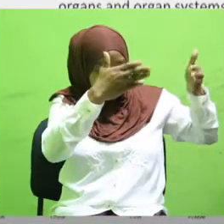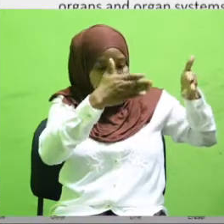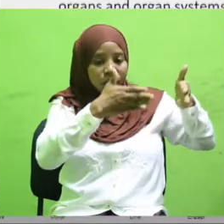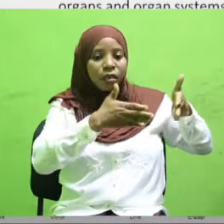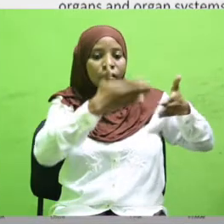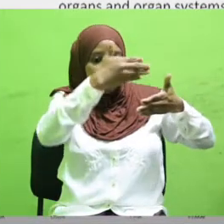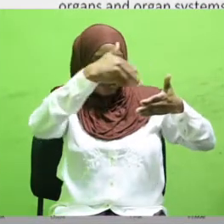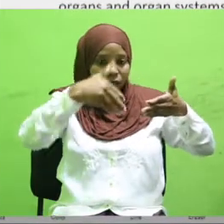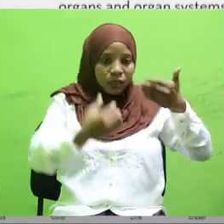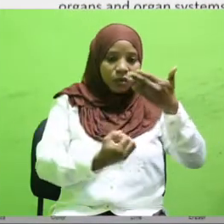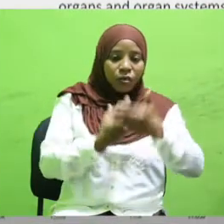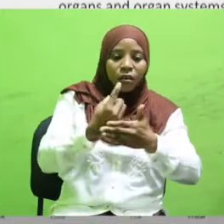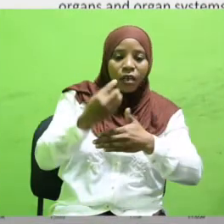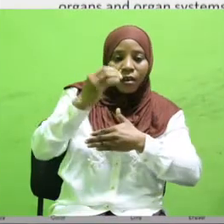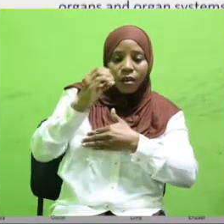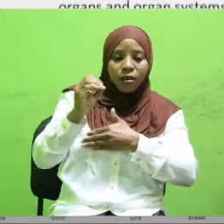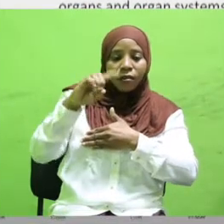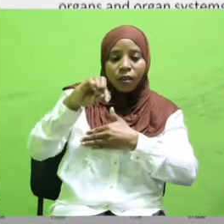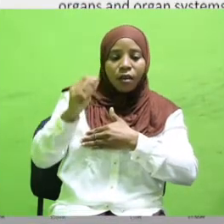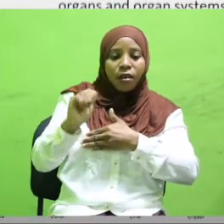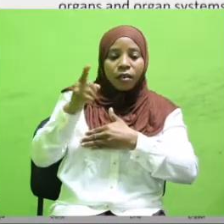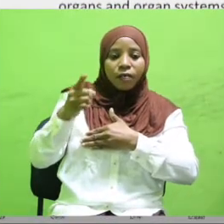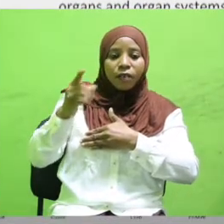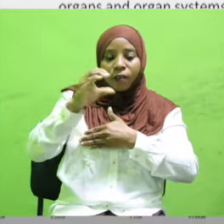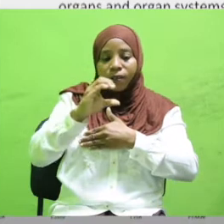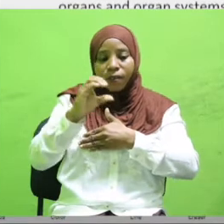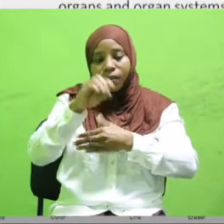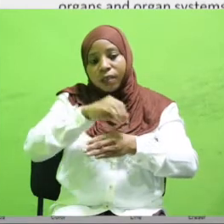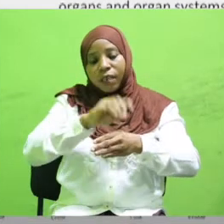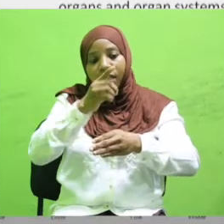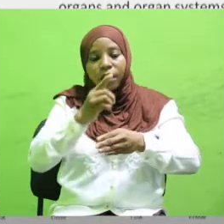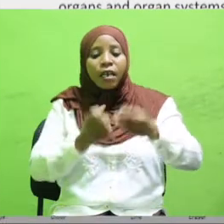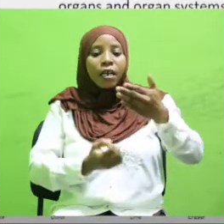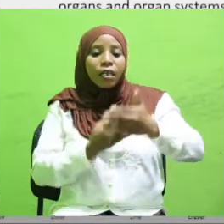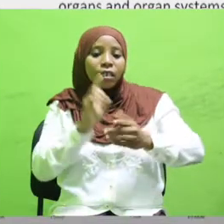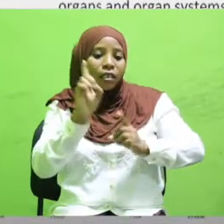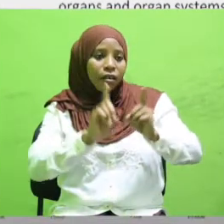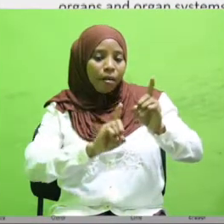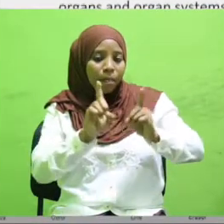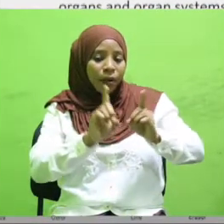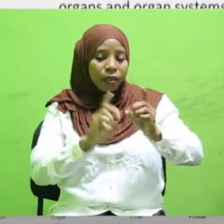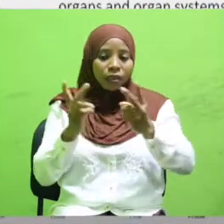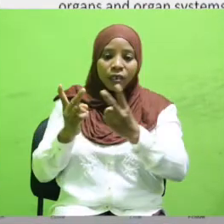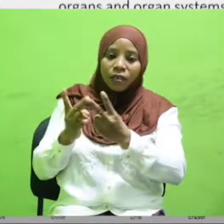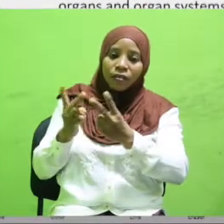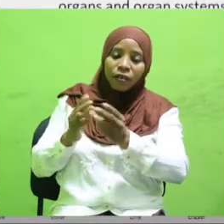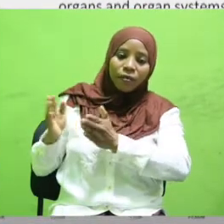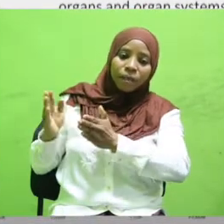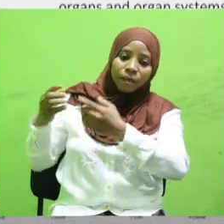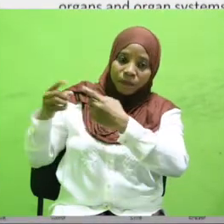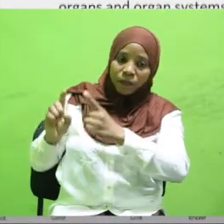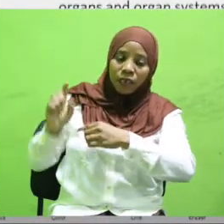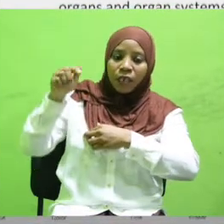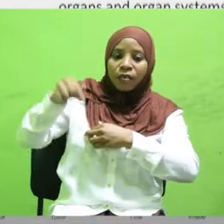of the cell in a plant. Also, we have in kingdom fungi, the cell wall is made up